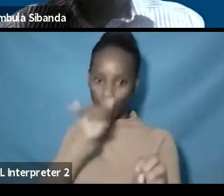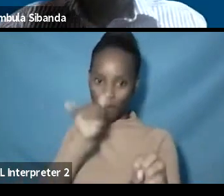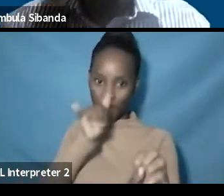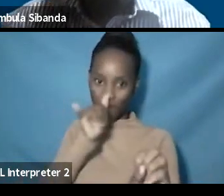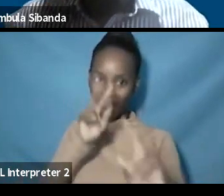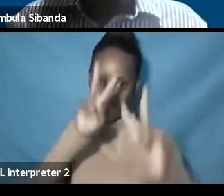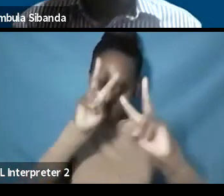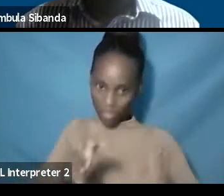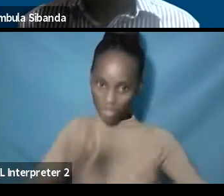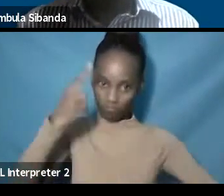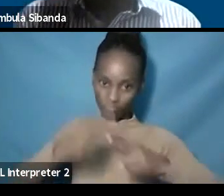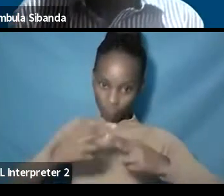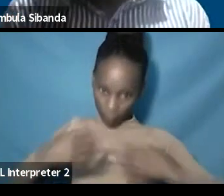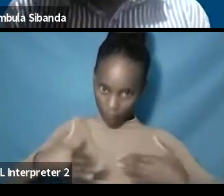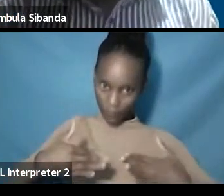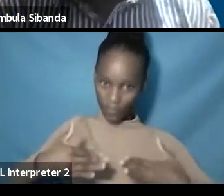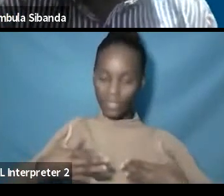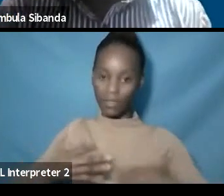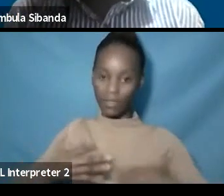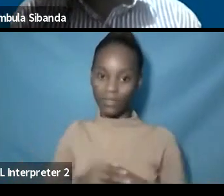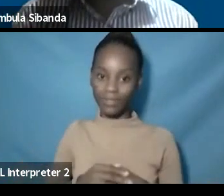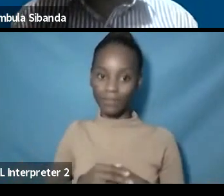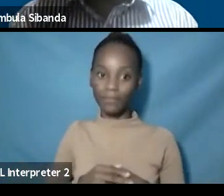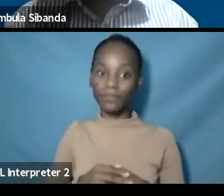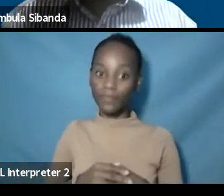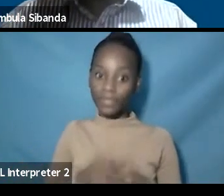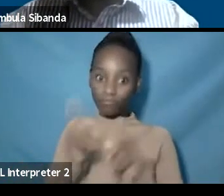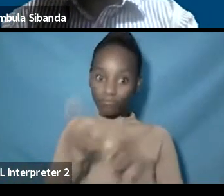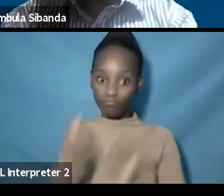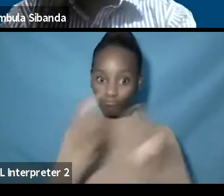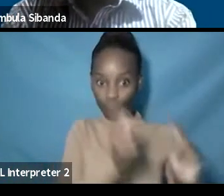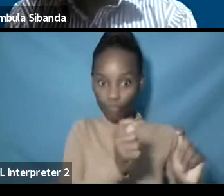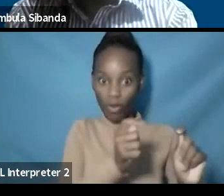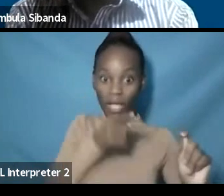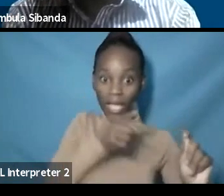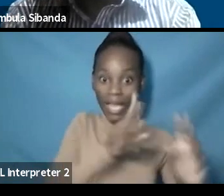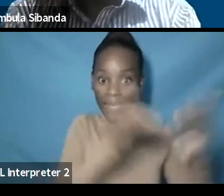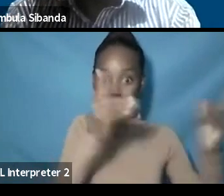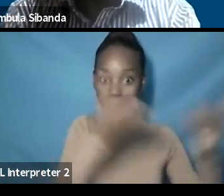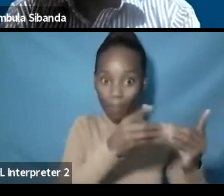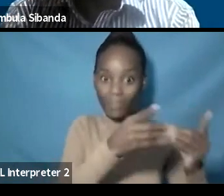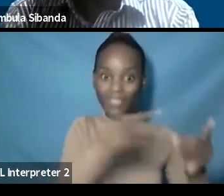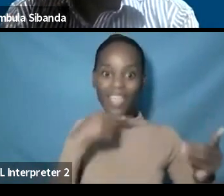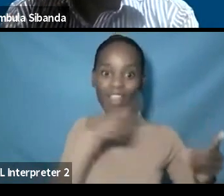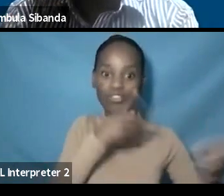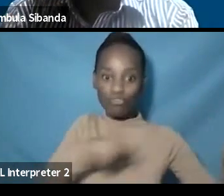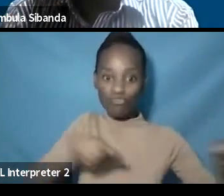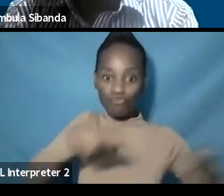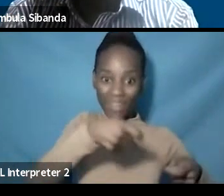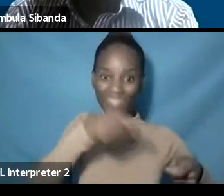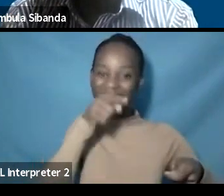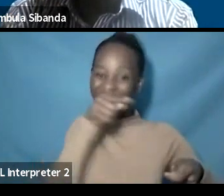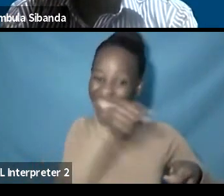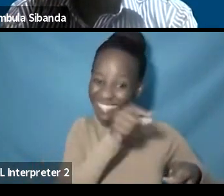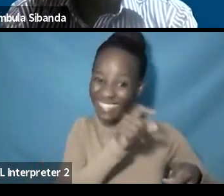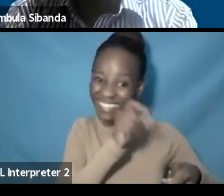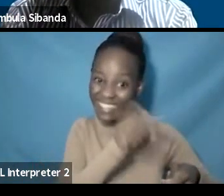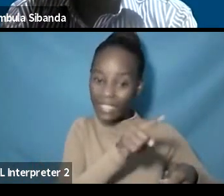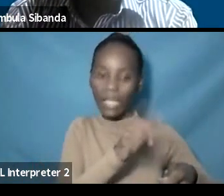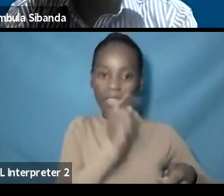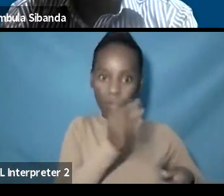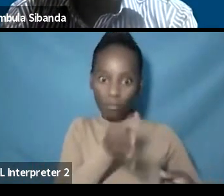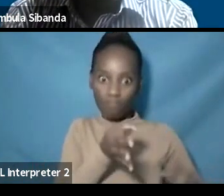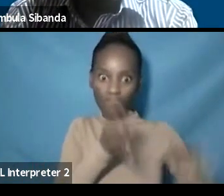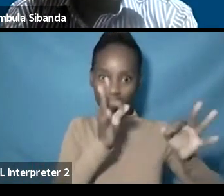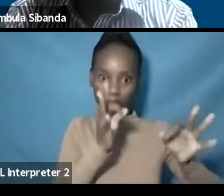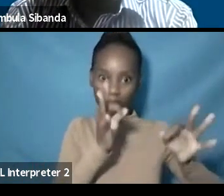it to our counterparts, which is illicit trade, that will pursue criminal investigation. It is